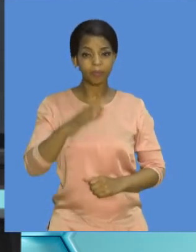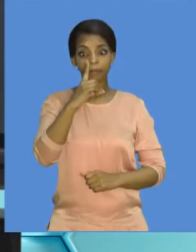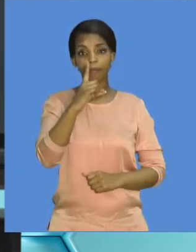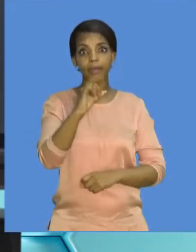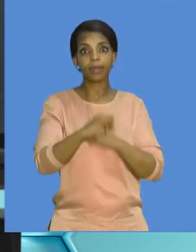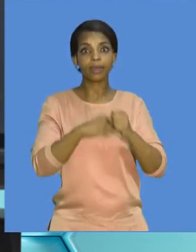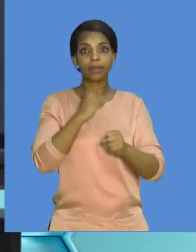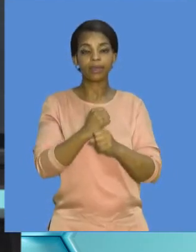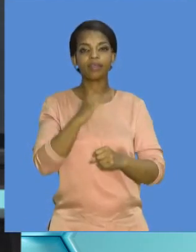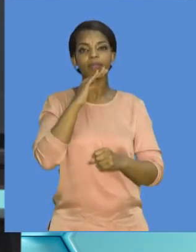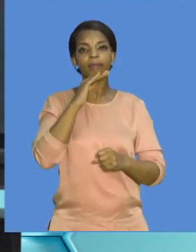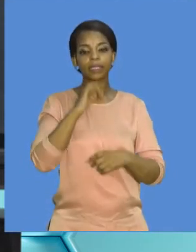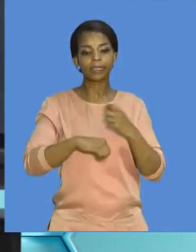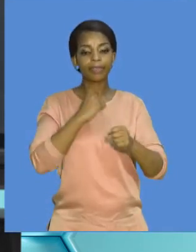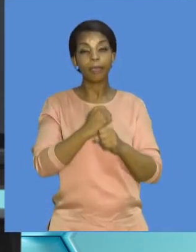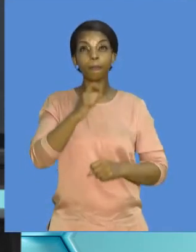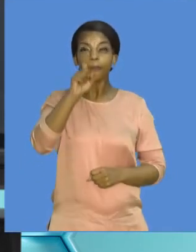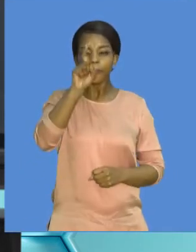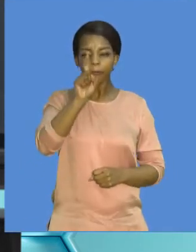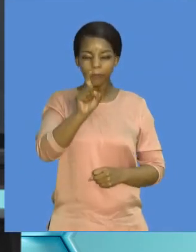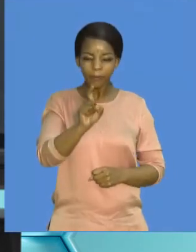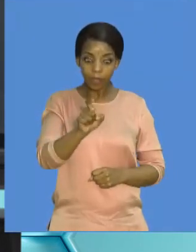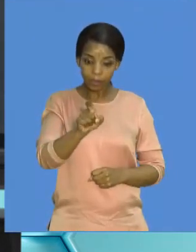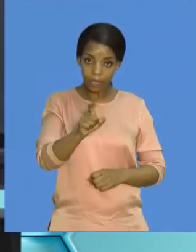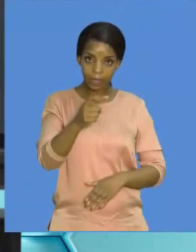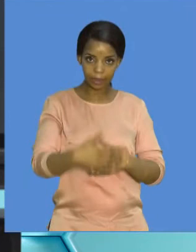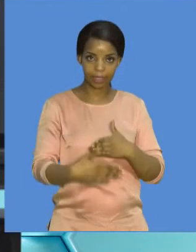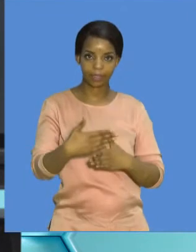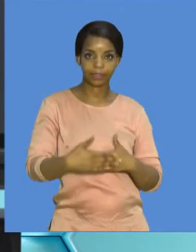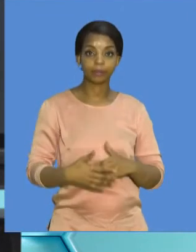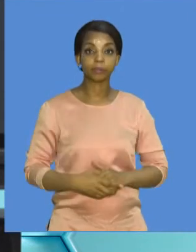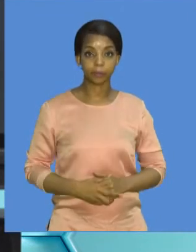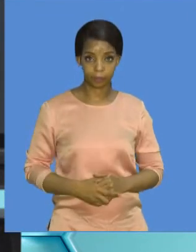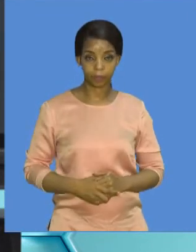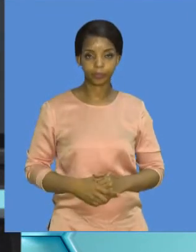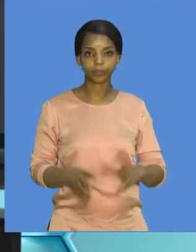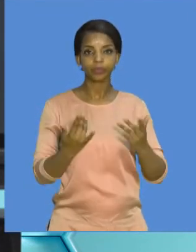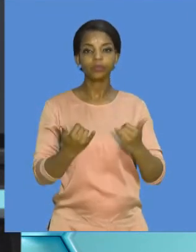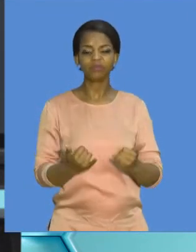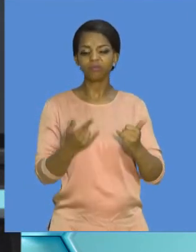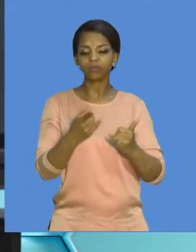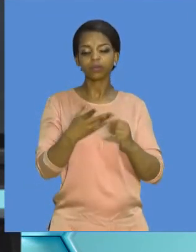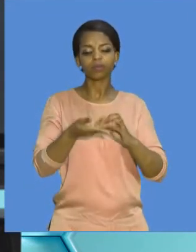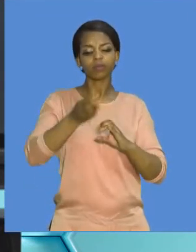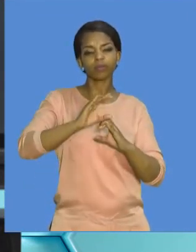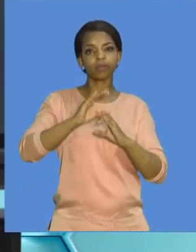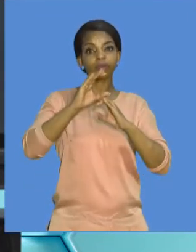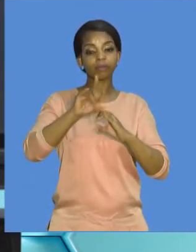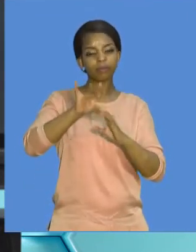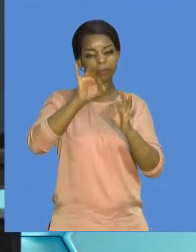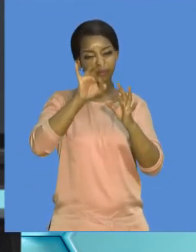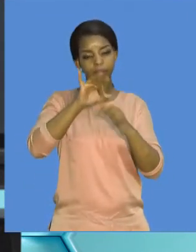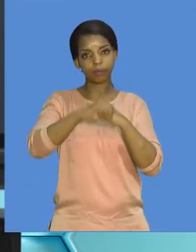the end of the year, right? How that interest is given to you each in that particular